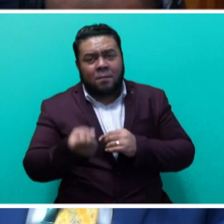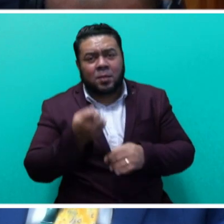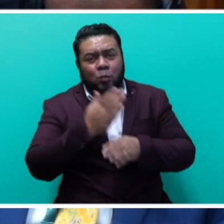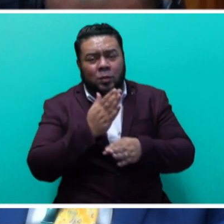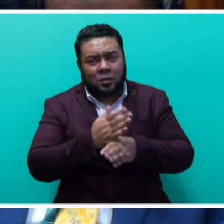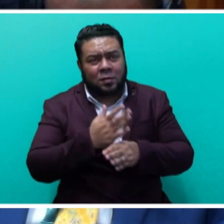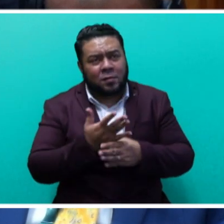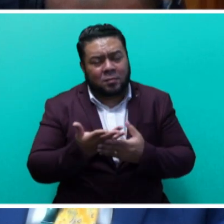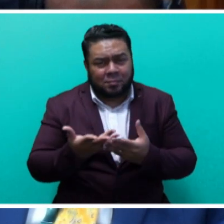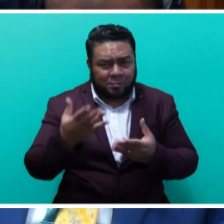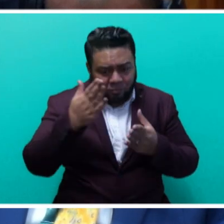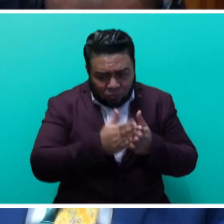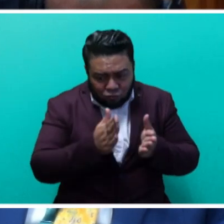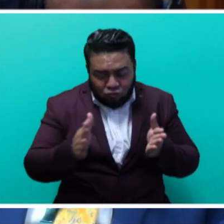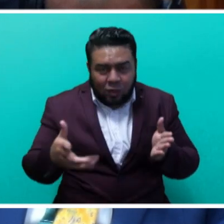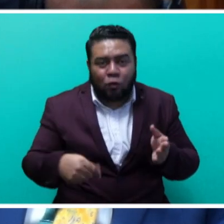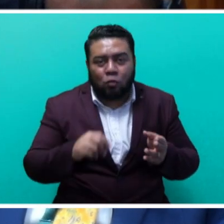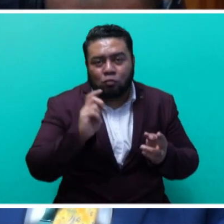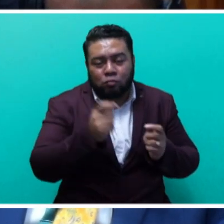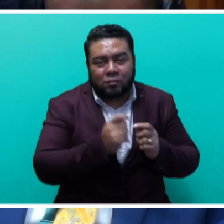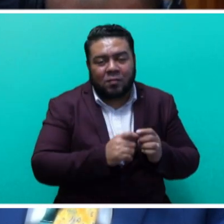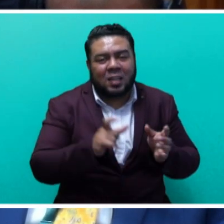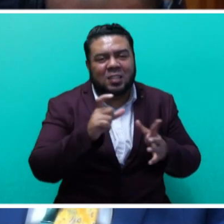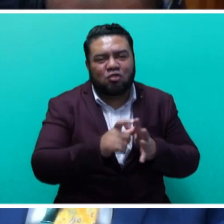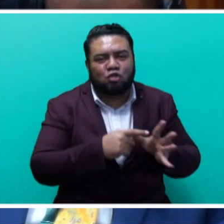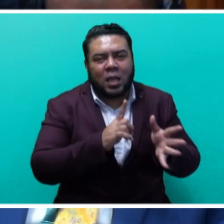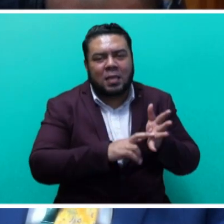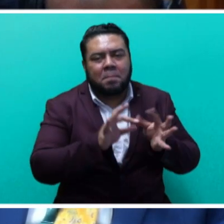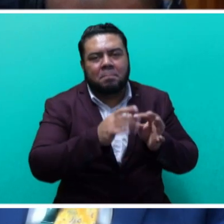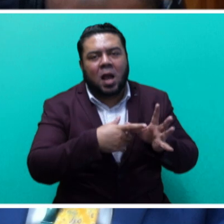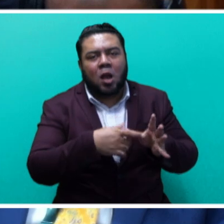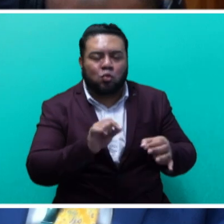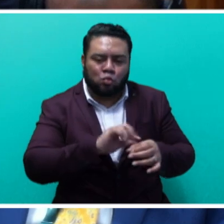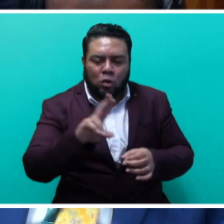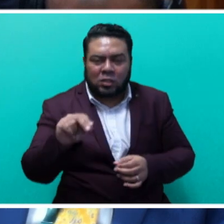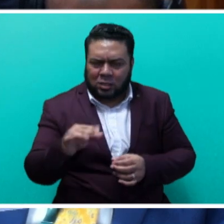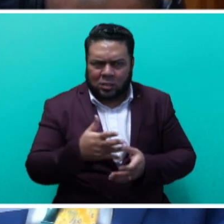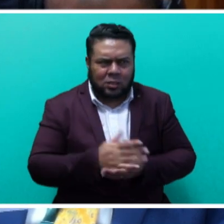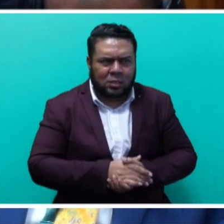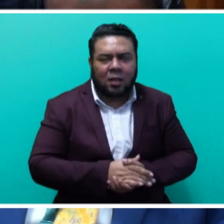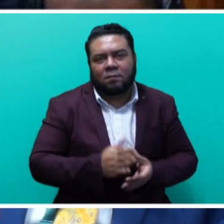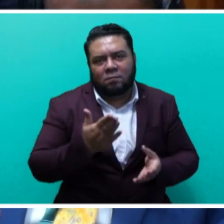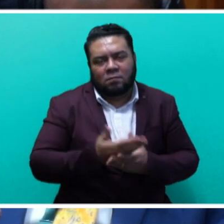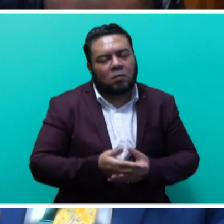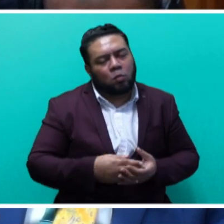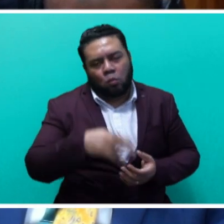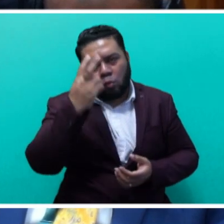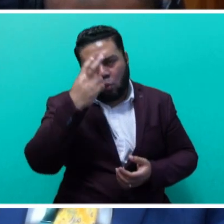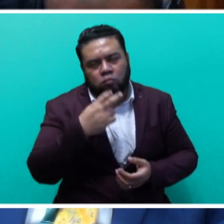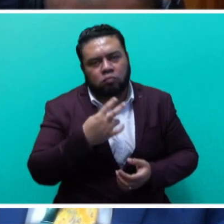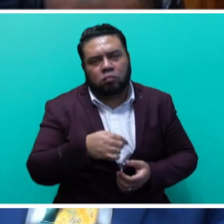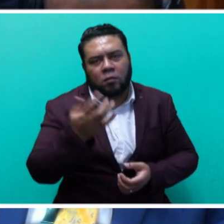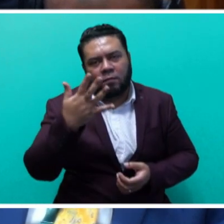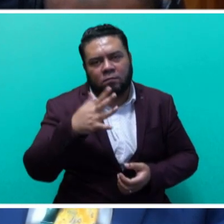Tokotoko Ninga crossing and repairs to Nremba crossing. As most of these structures have exceeded the 50